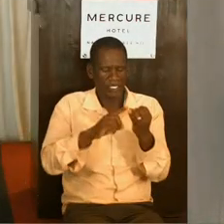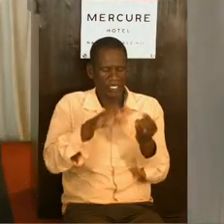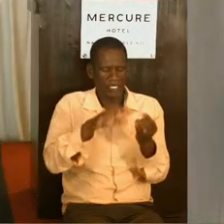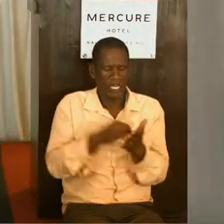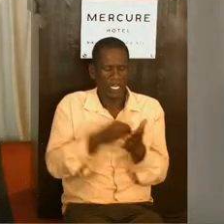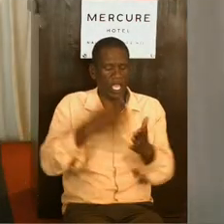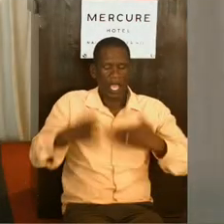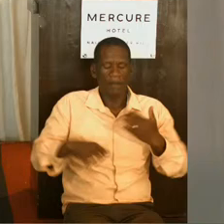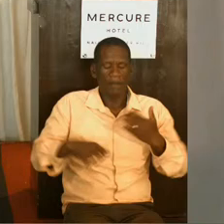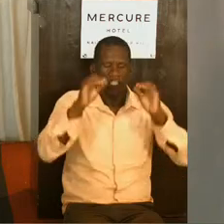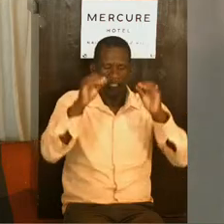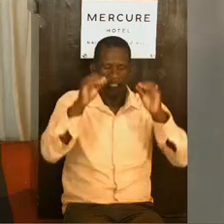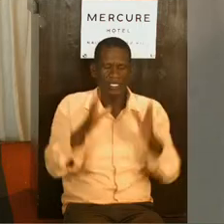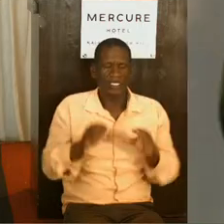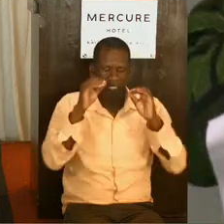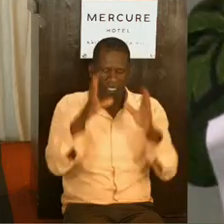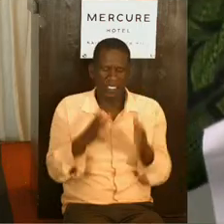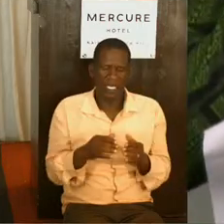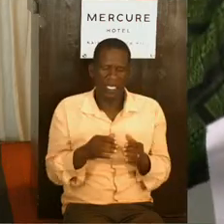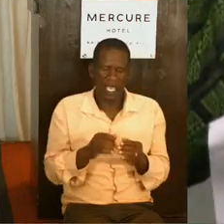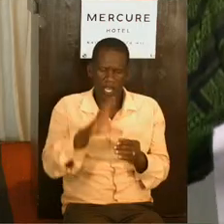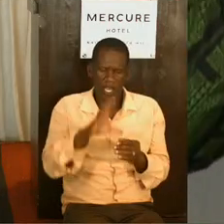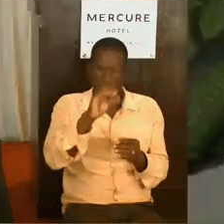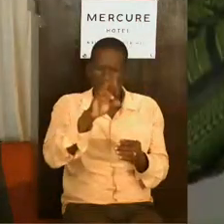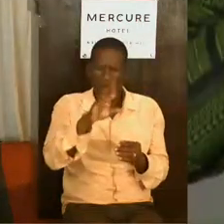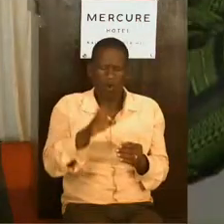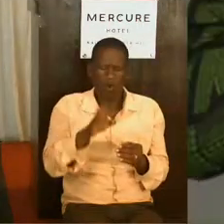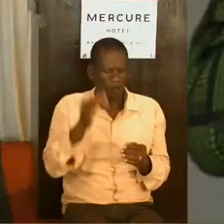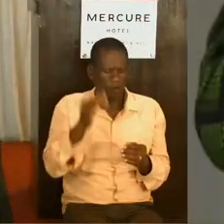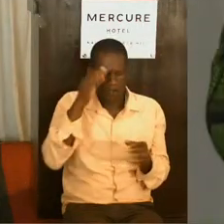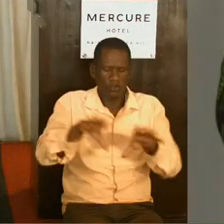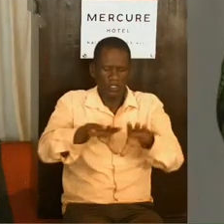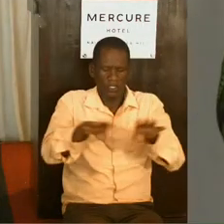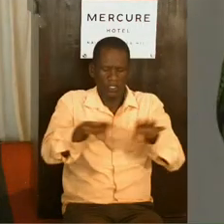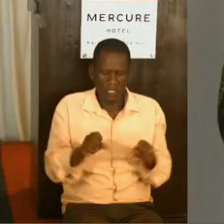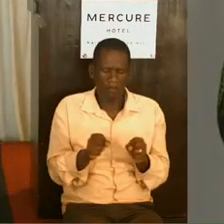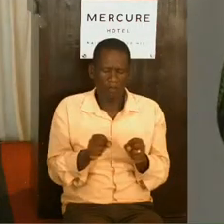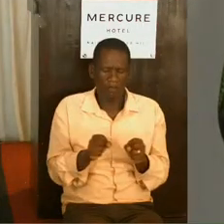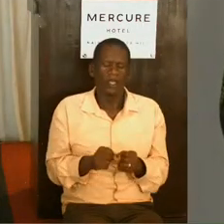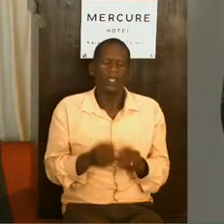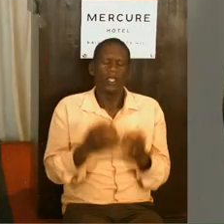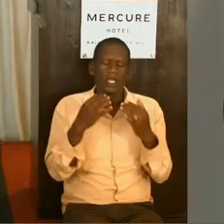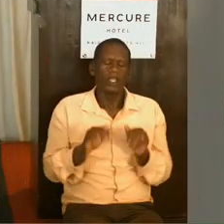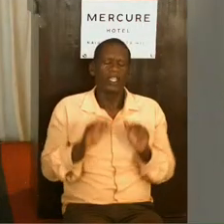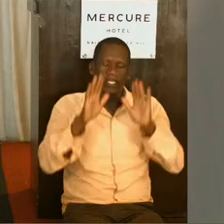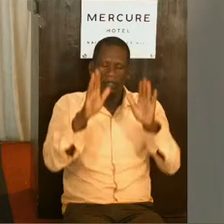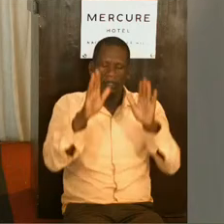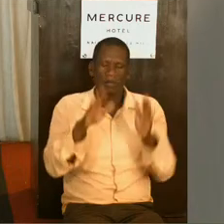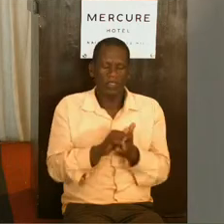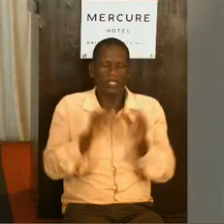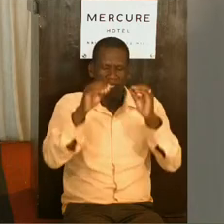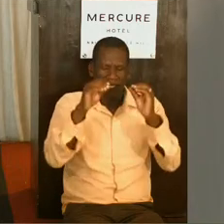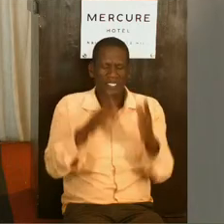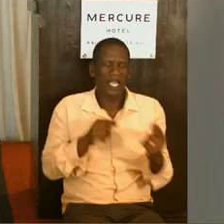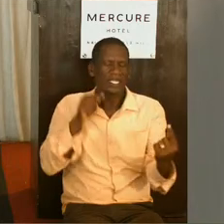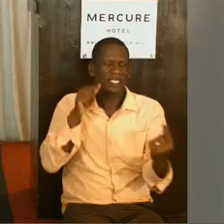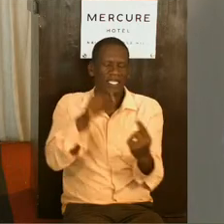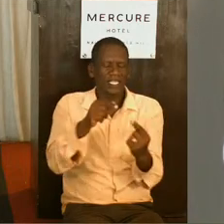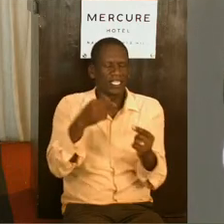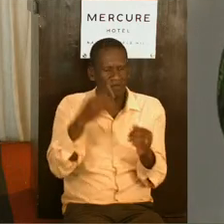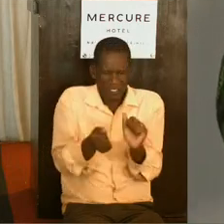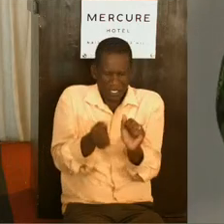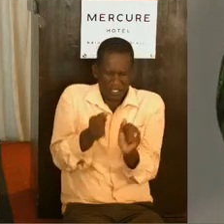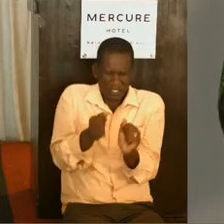appreciating the teachers are at the core of any education system it is therefore critical that teachers are targeted for